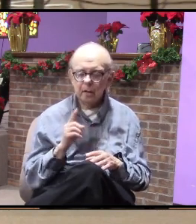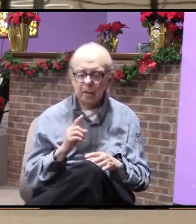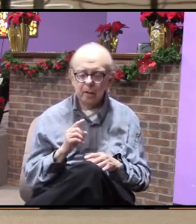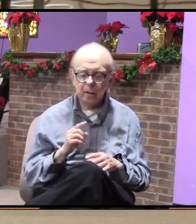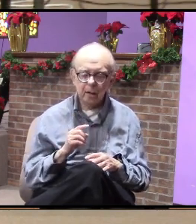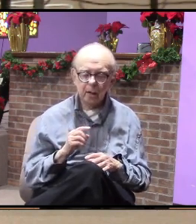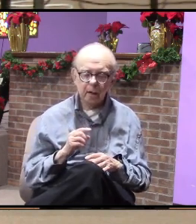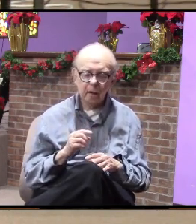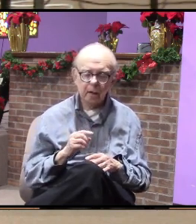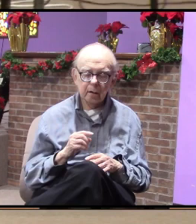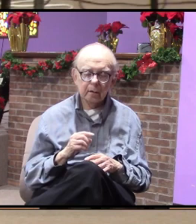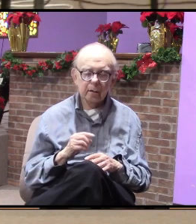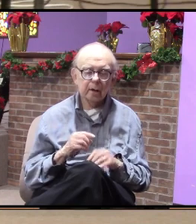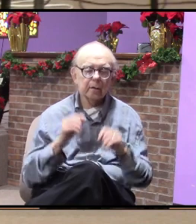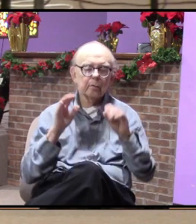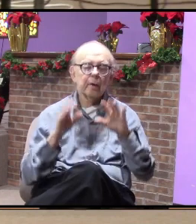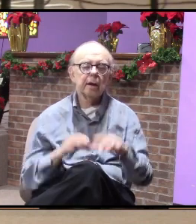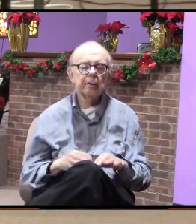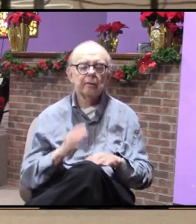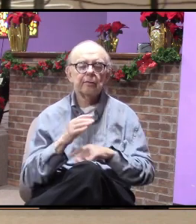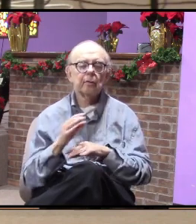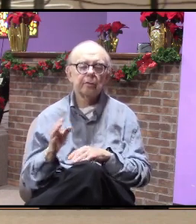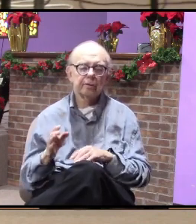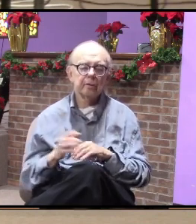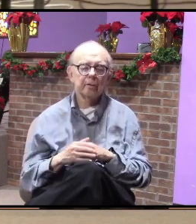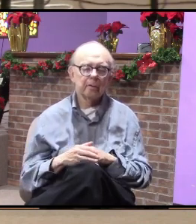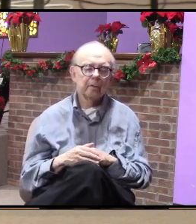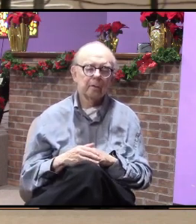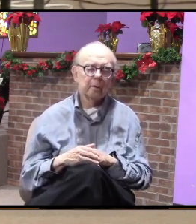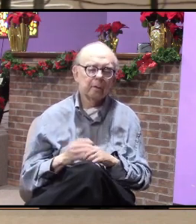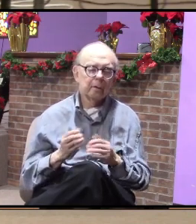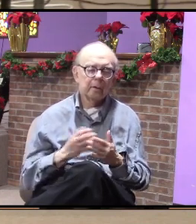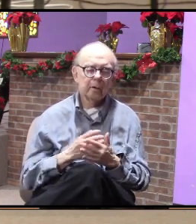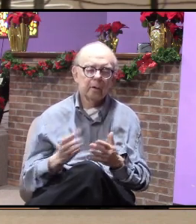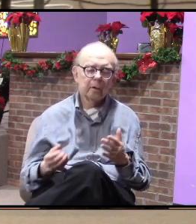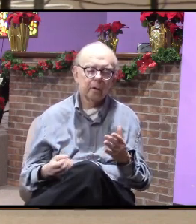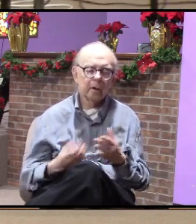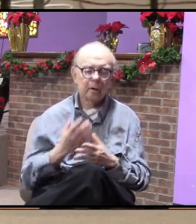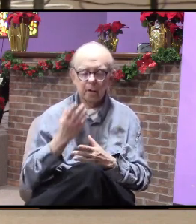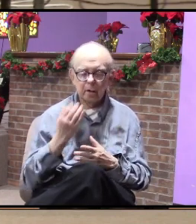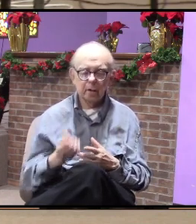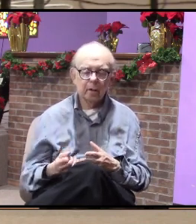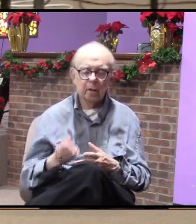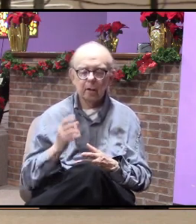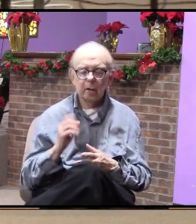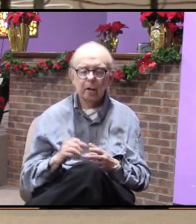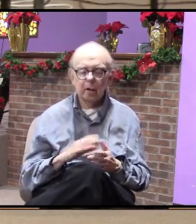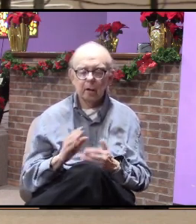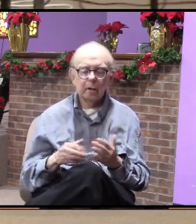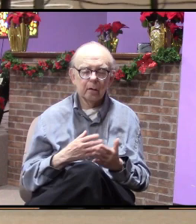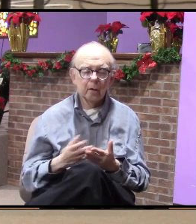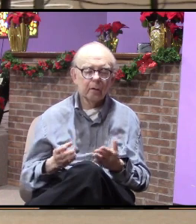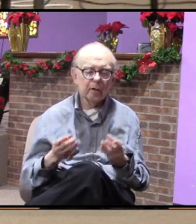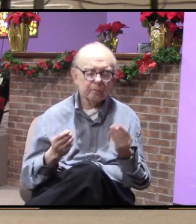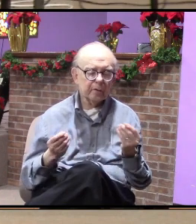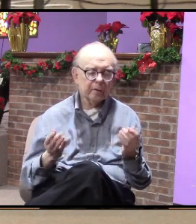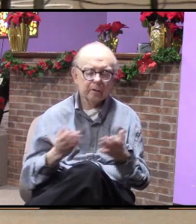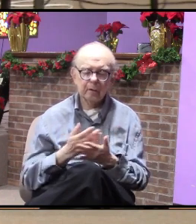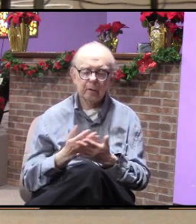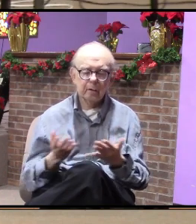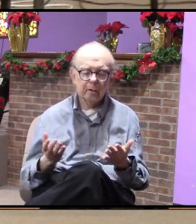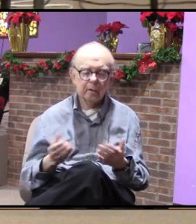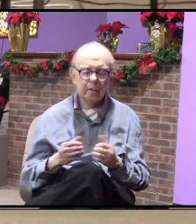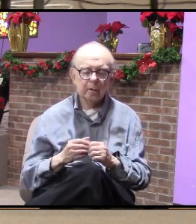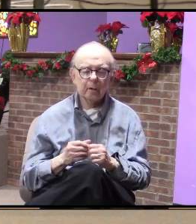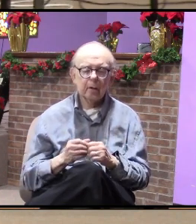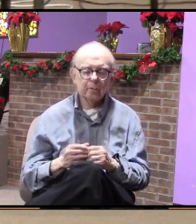a rainforest. And everything is growing there because they need all of that moisture and everything else to